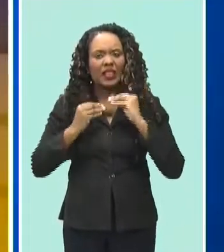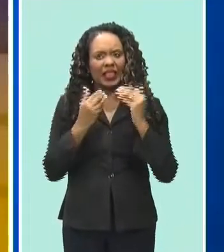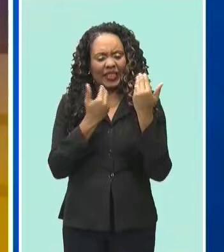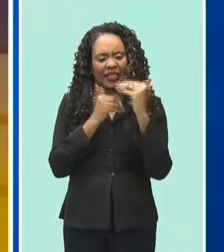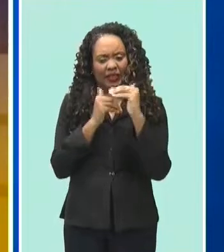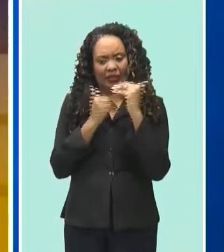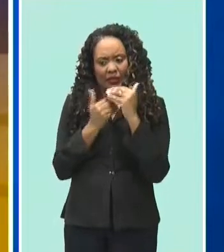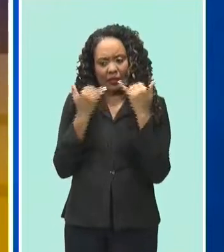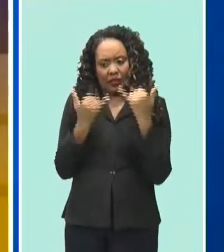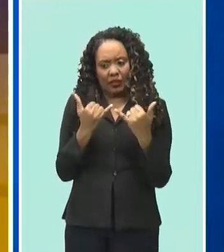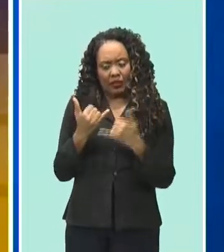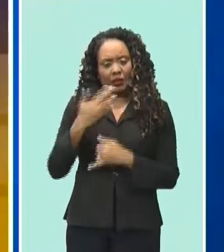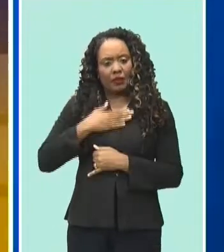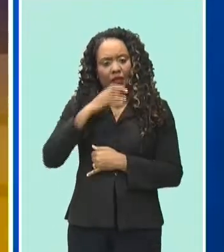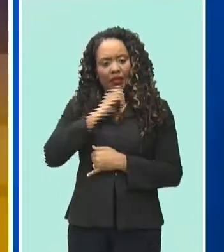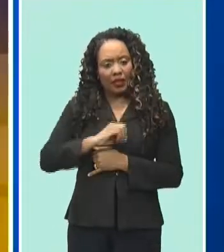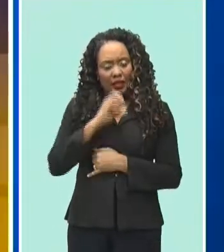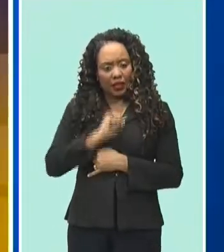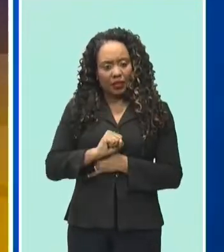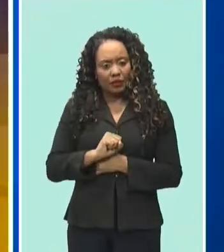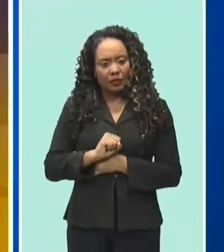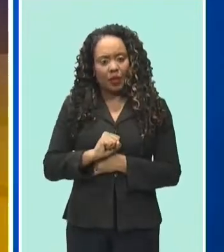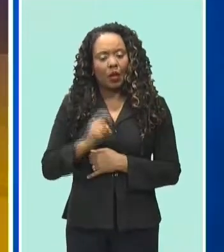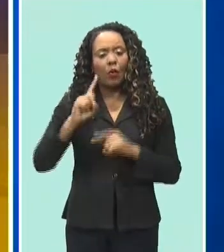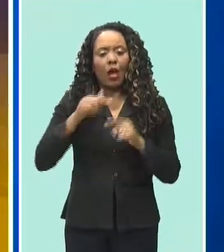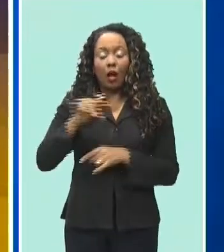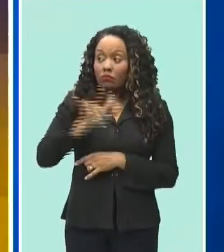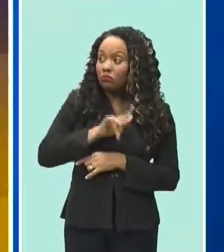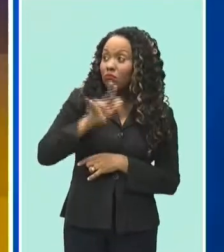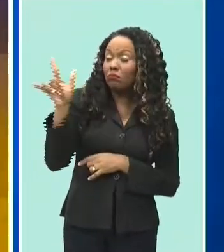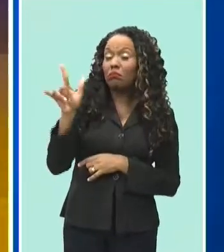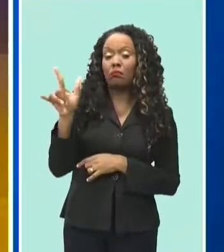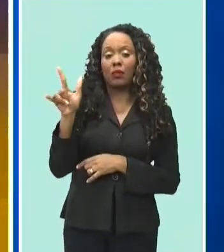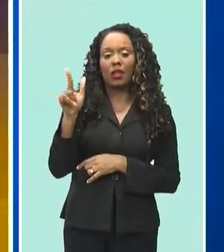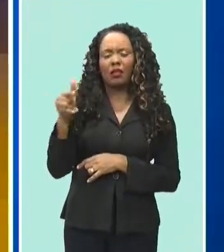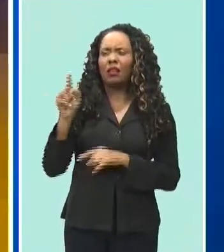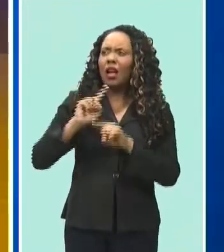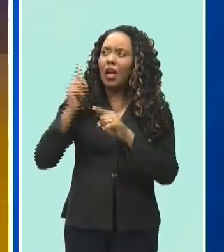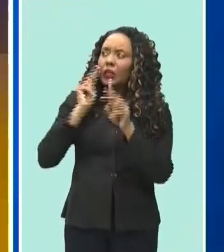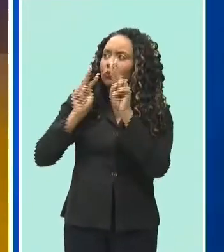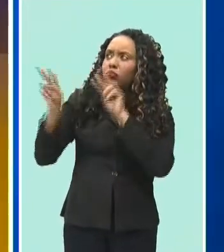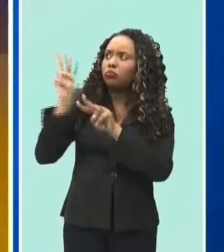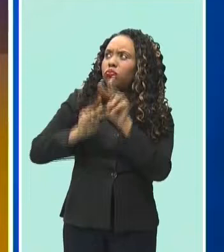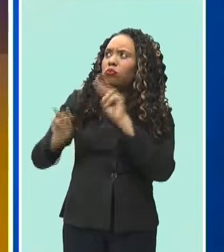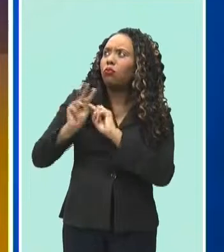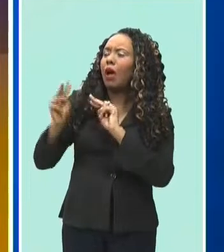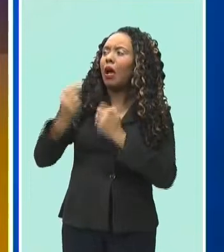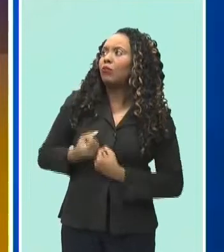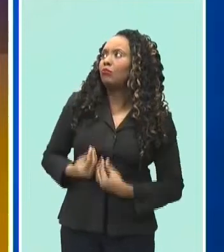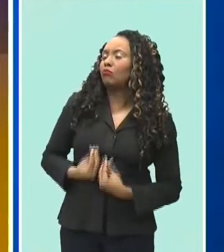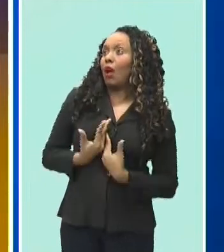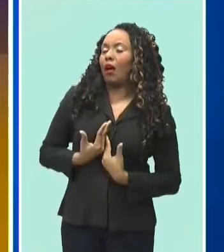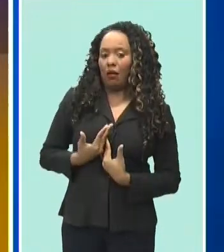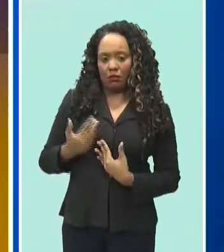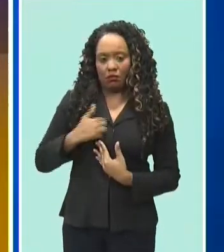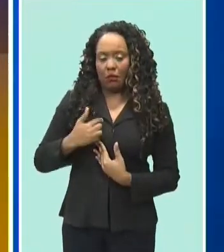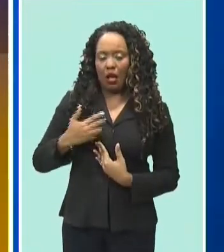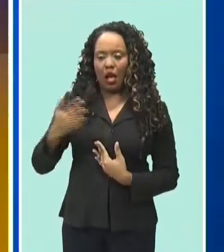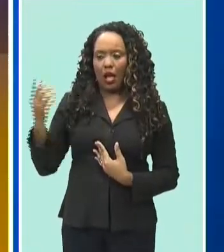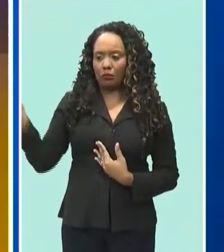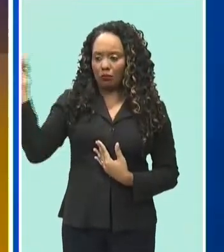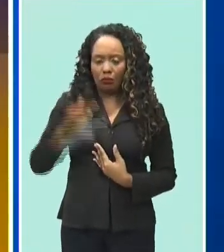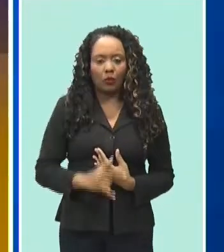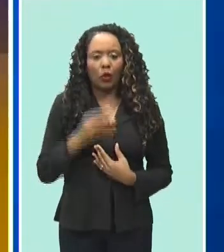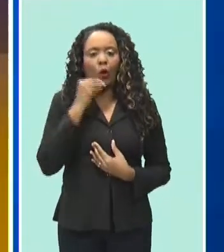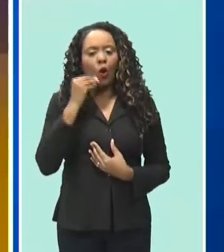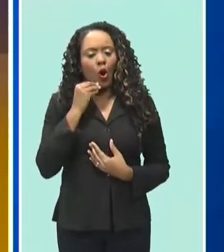such an age. There are other things around me when I travel. There are things that may inspired me aesthetically, and then using topics around Barbados